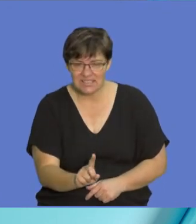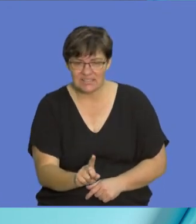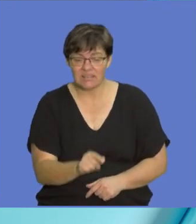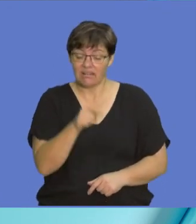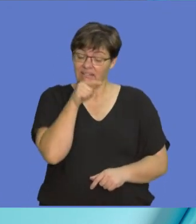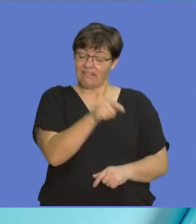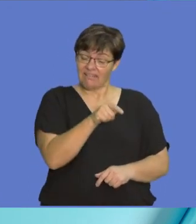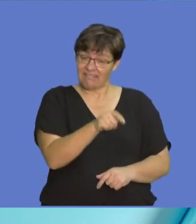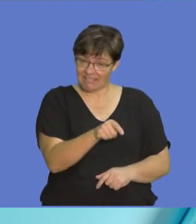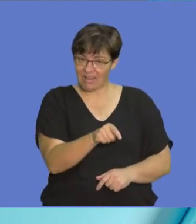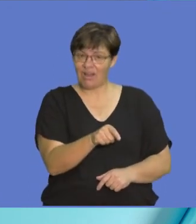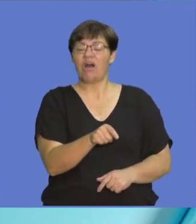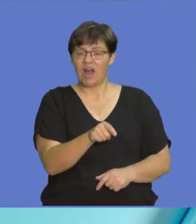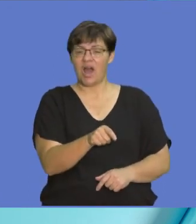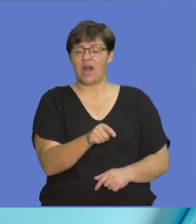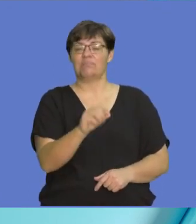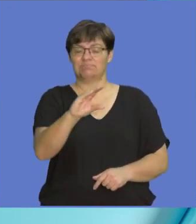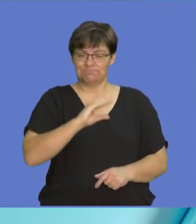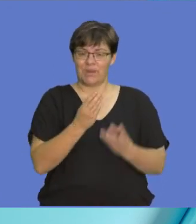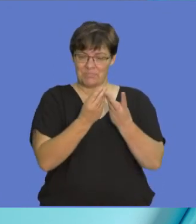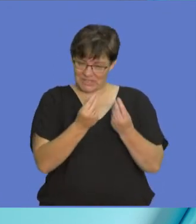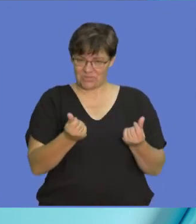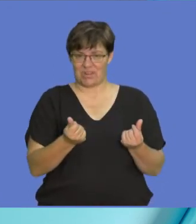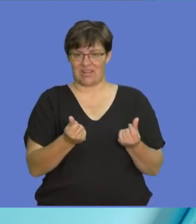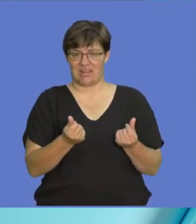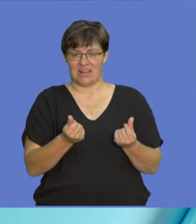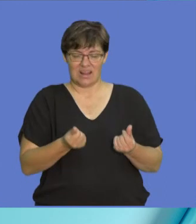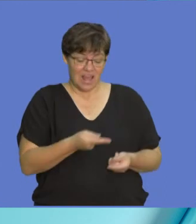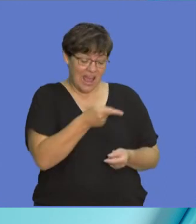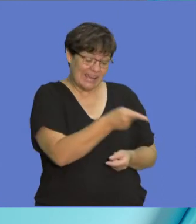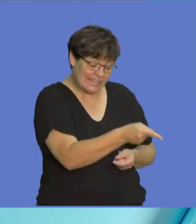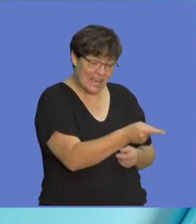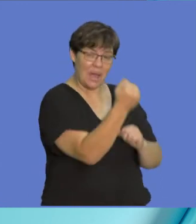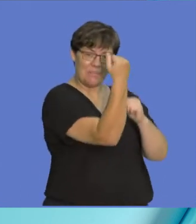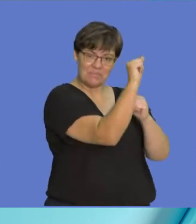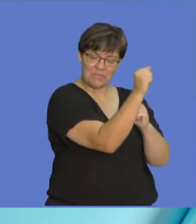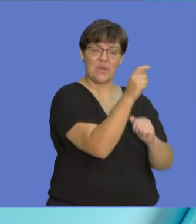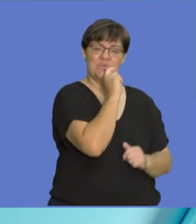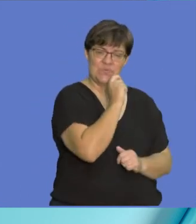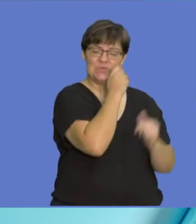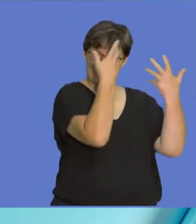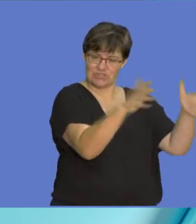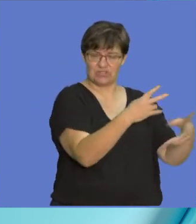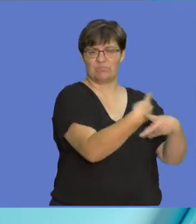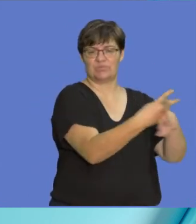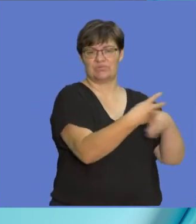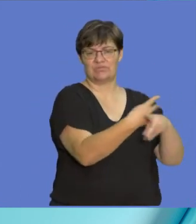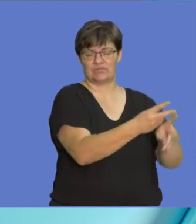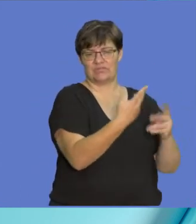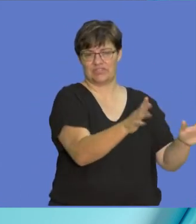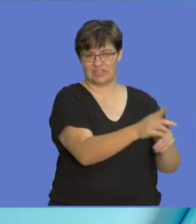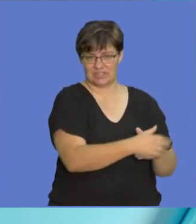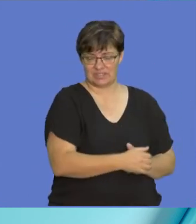the actual amount of material that was used for the production process. In other